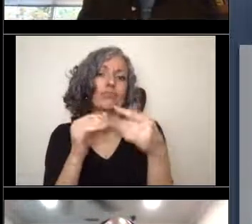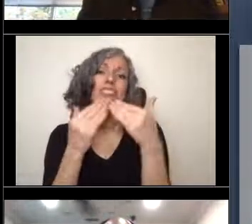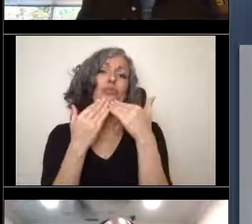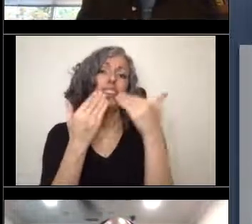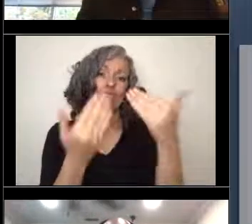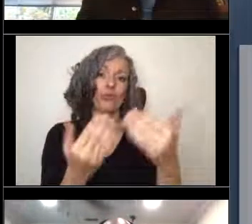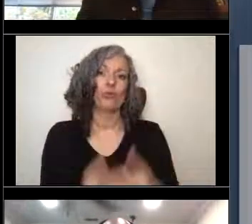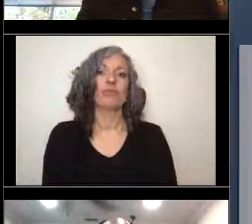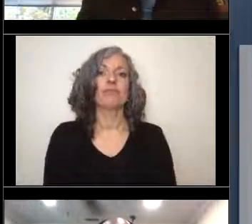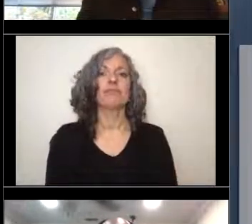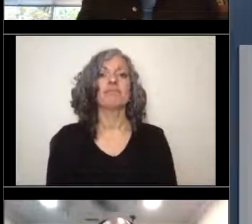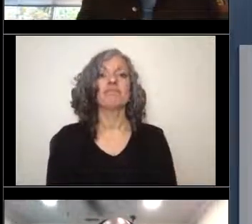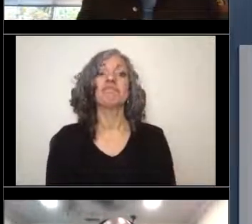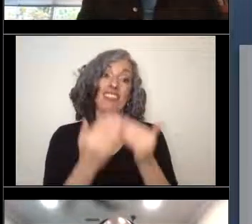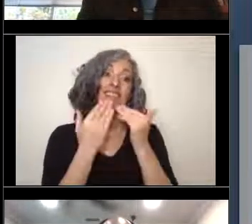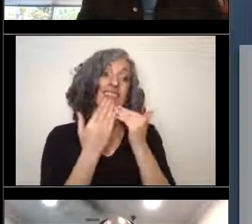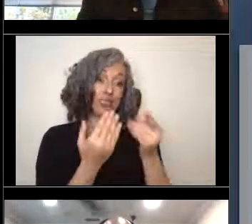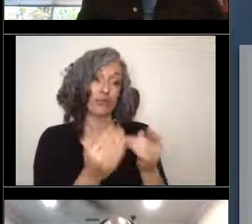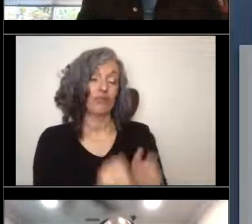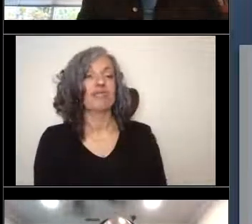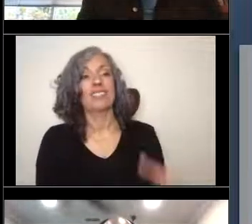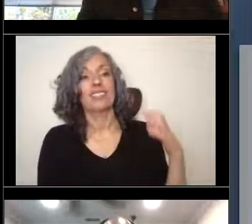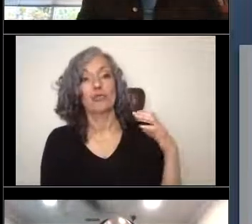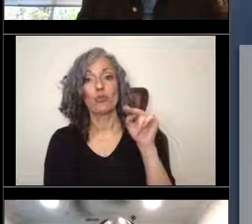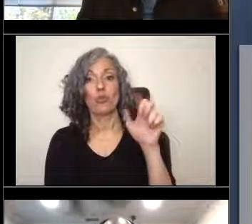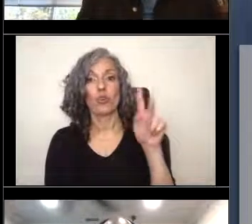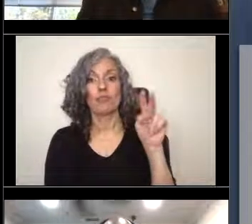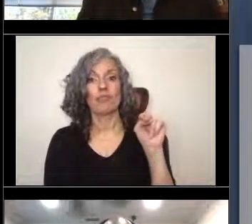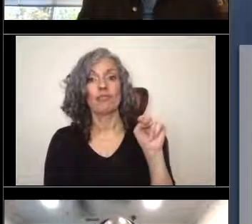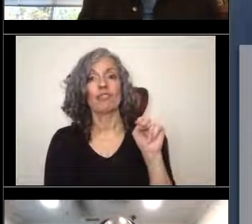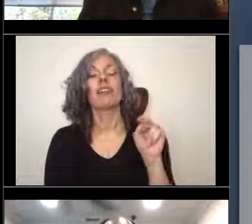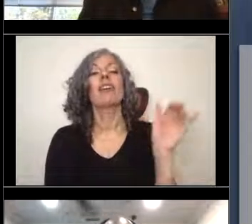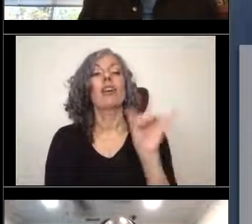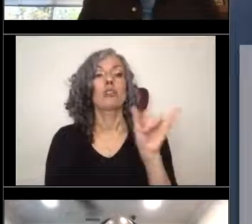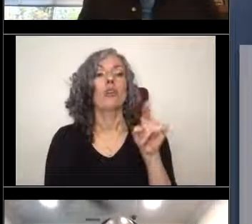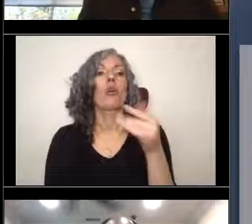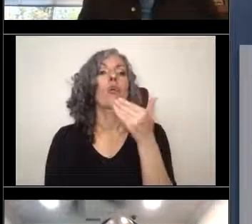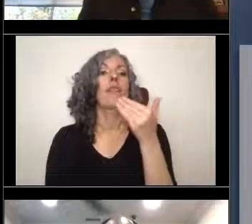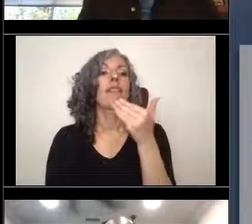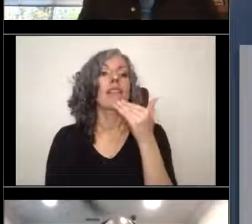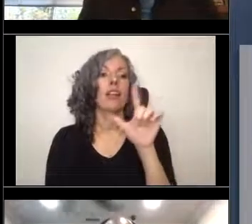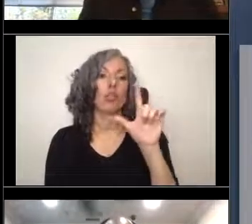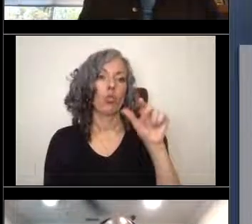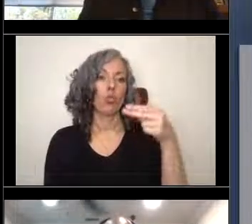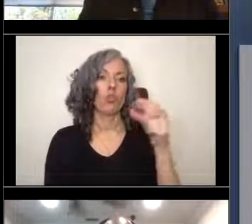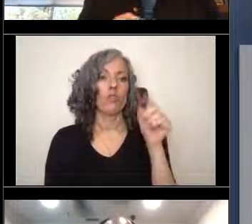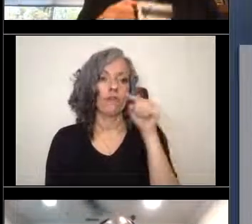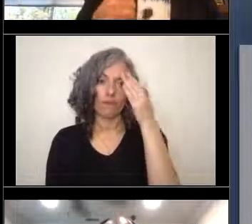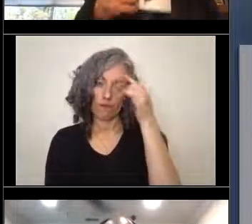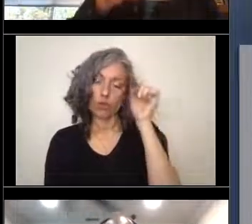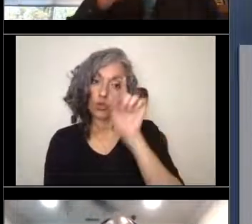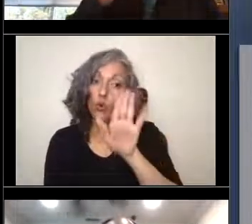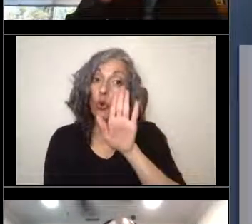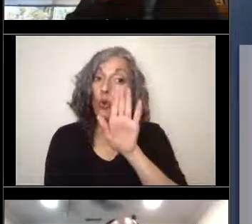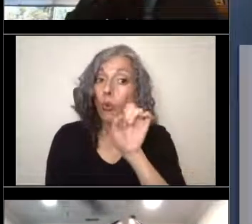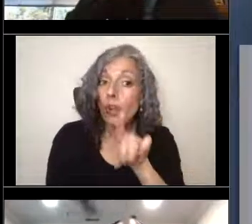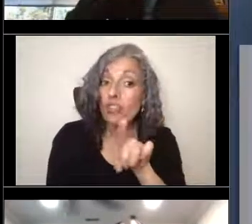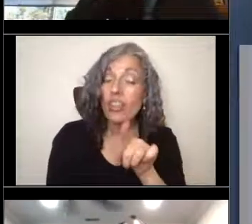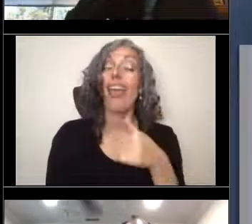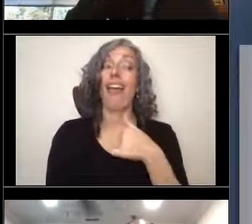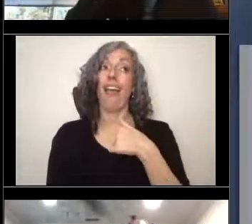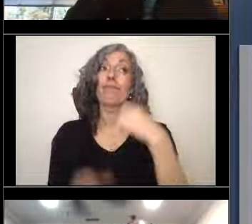you. Commissioner Norton? Yes, I actually want to thank Commissioner Lugo for her question, because it was along the lines of what I was